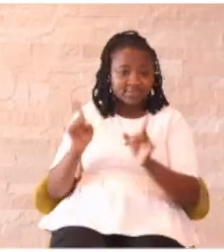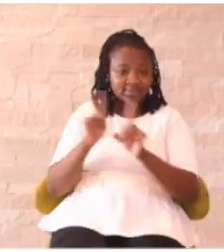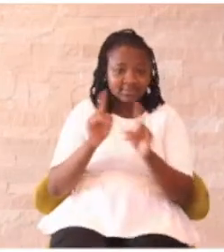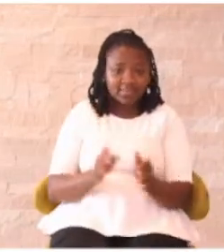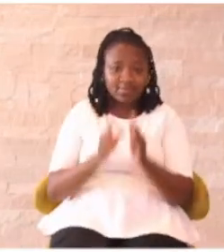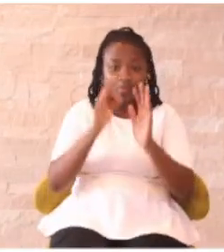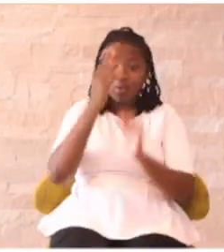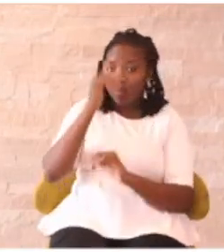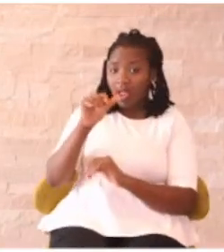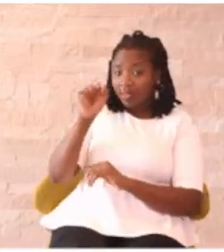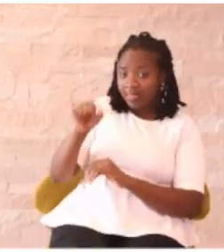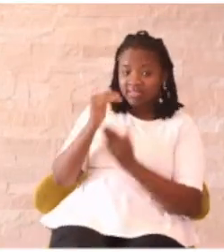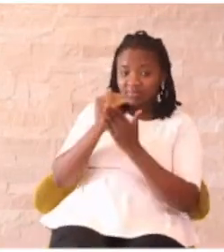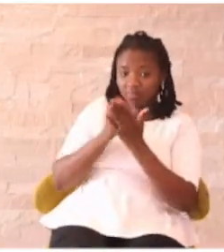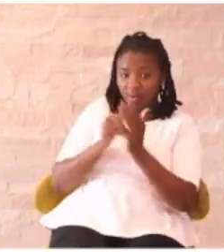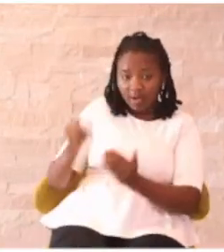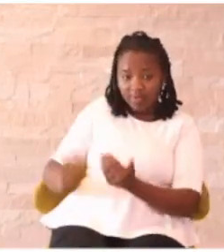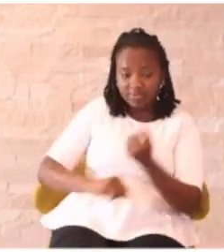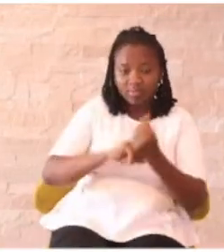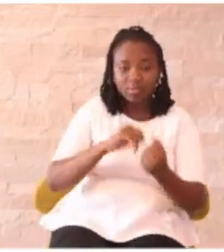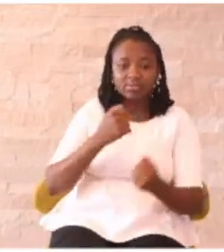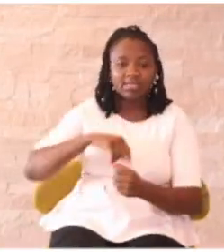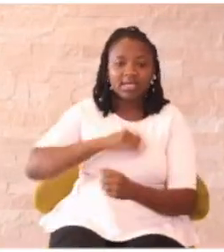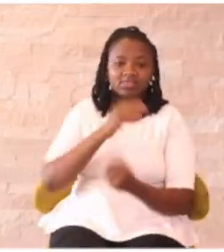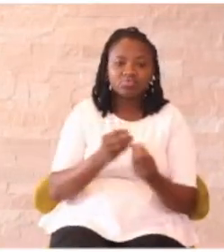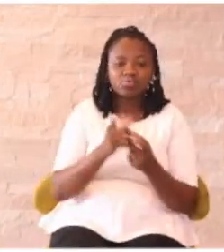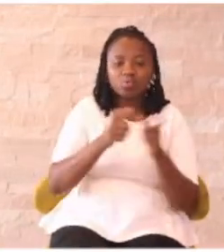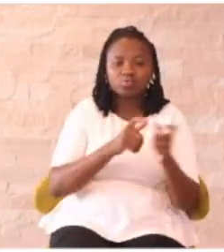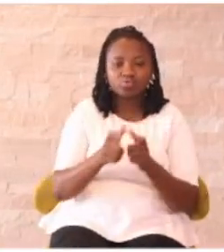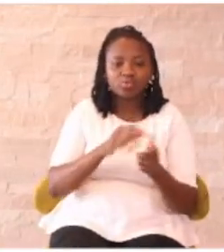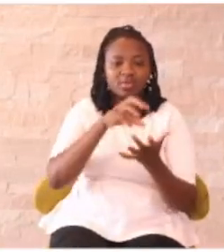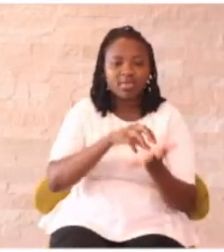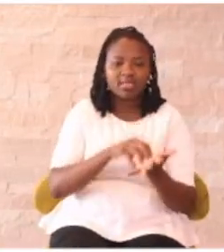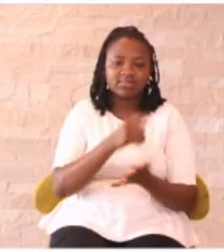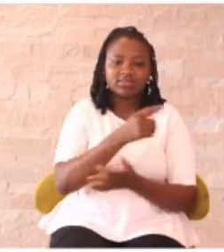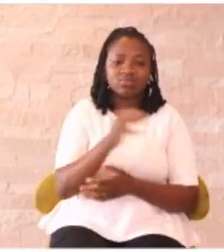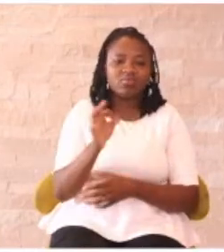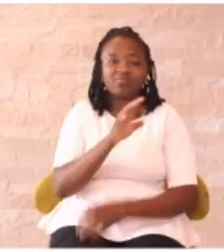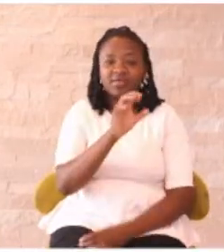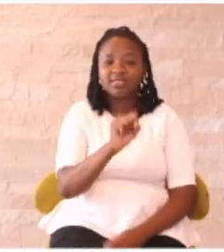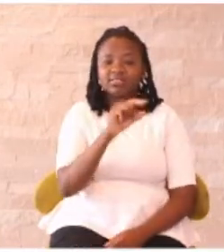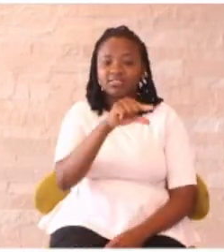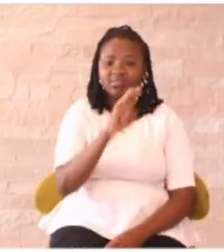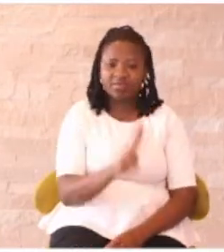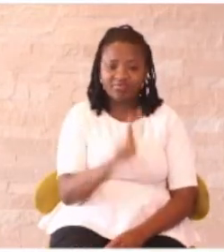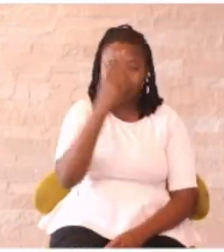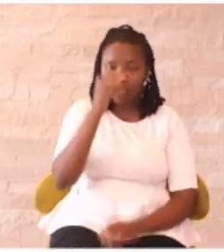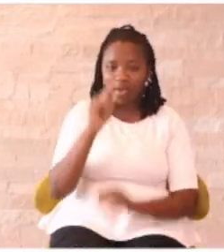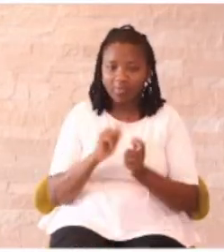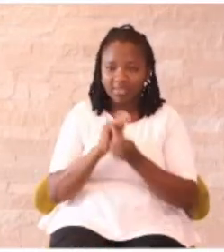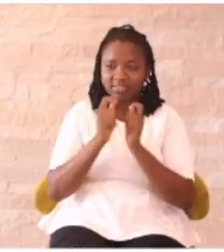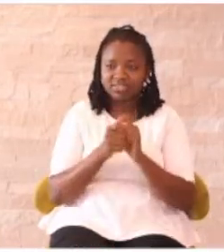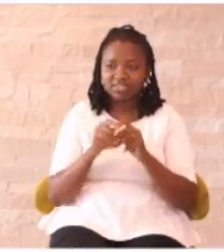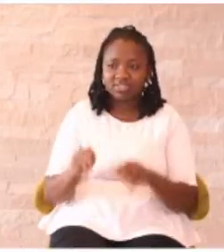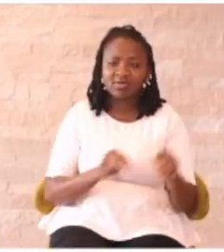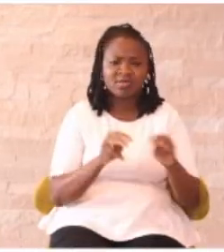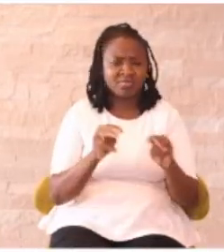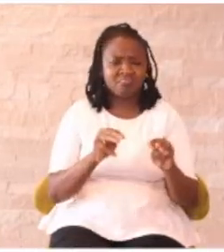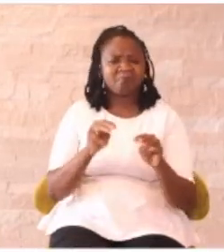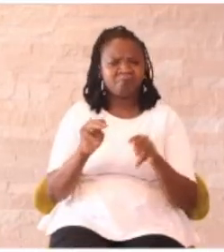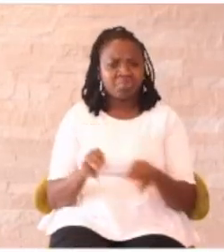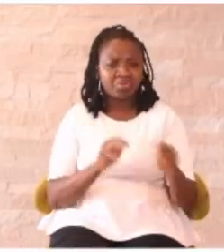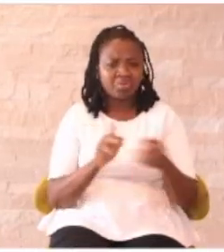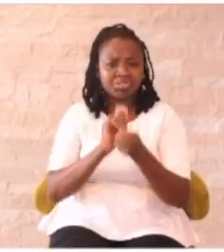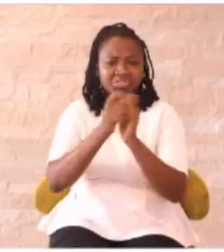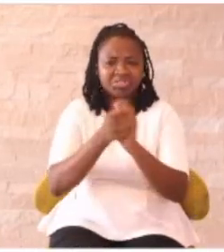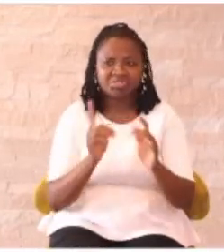program, has contributed to improved ways of handling SGBV cases due to the change of methodology. So you're going to ask me what is the change in methodology.